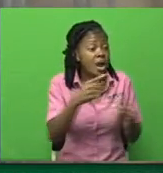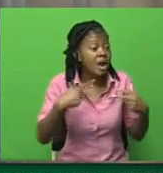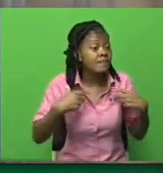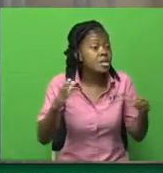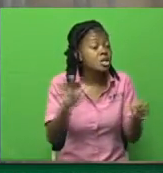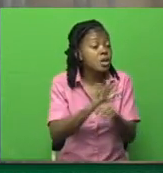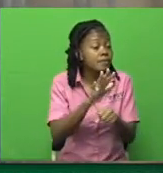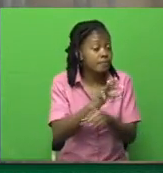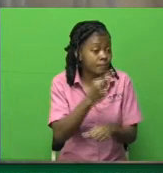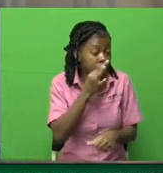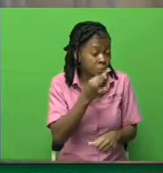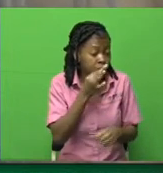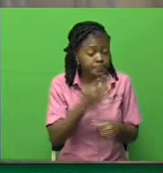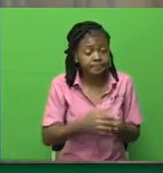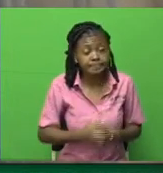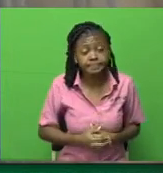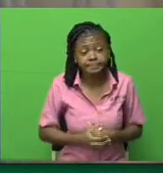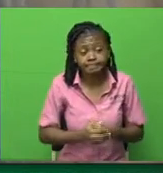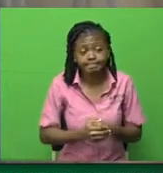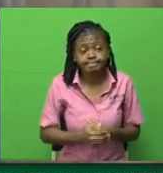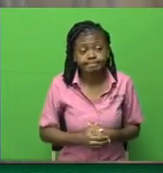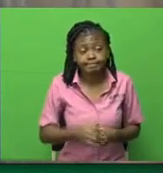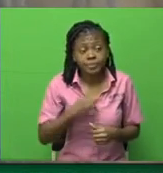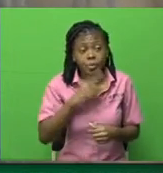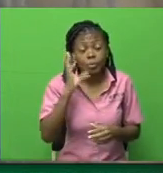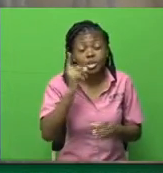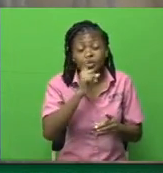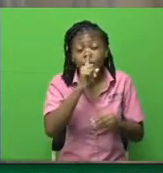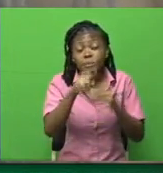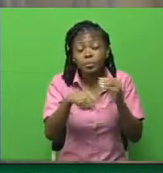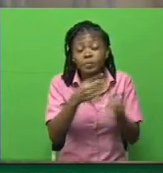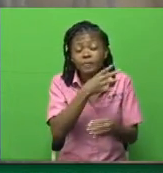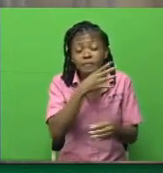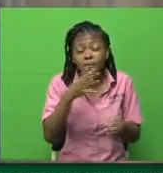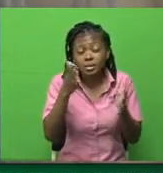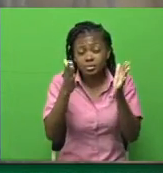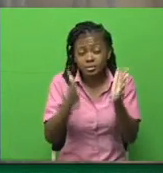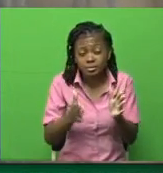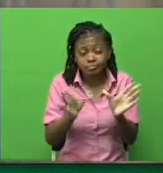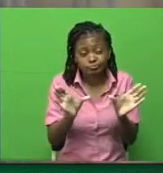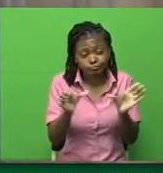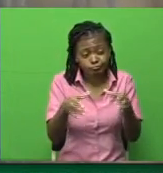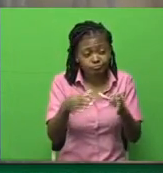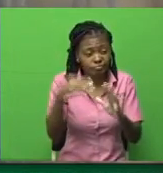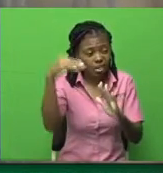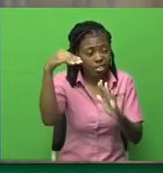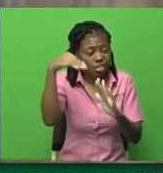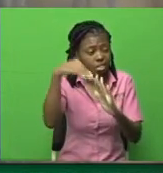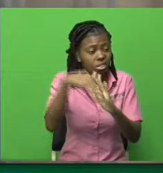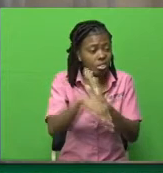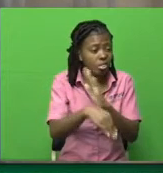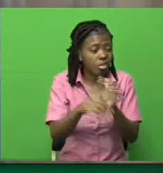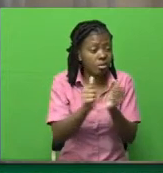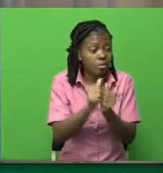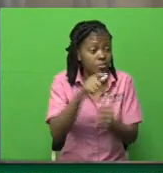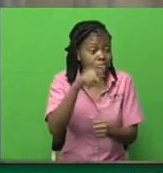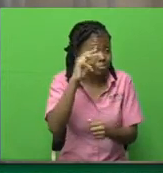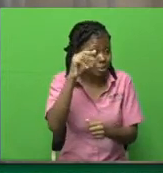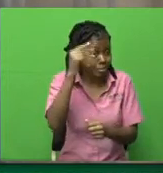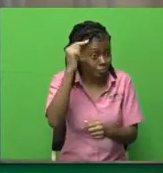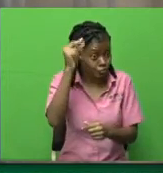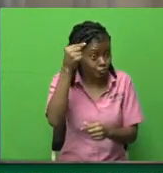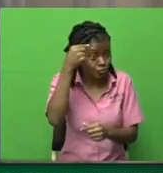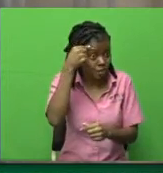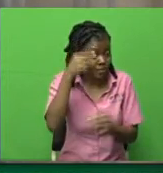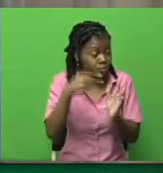spoken before about a decline in the agriculture sector under this government I have noted that the studies show Growing food